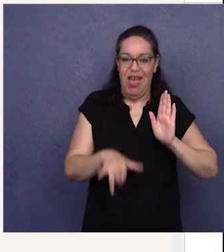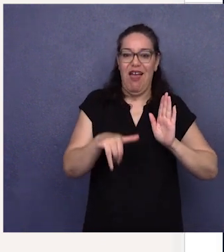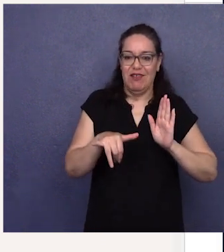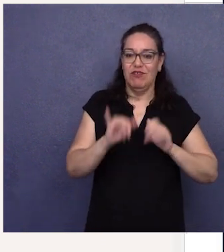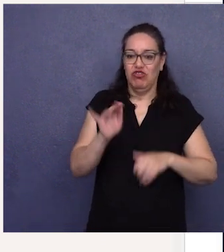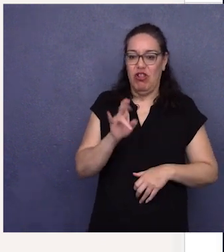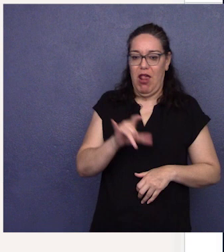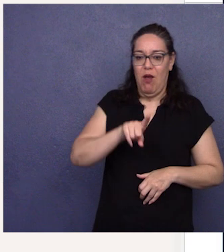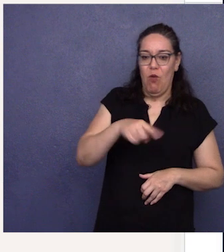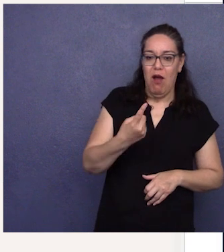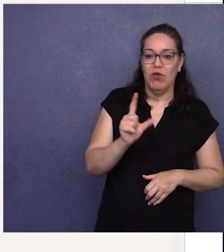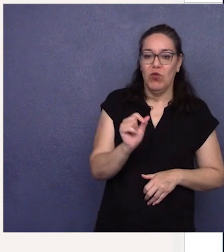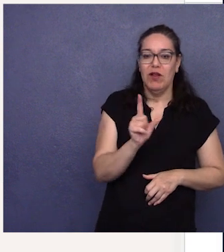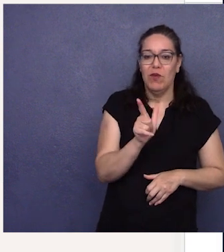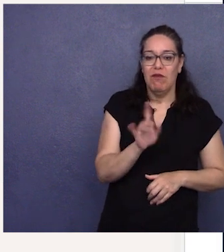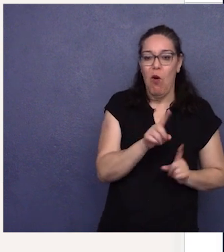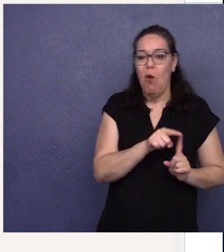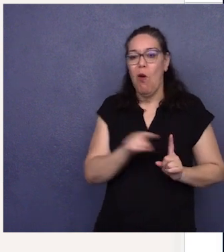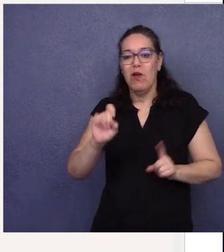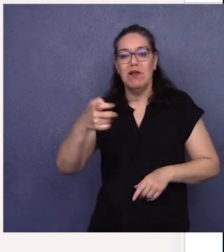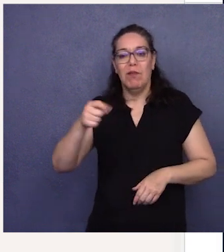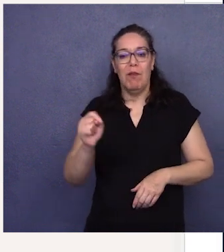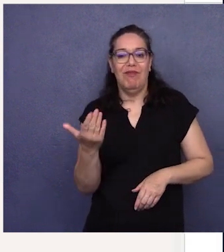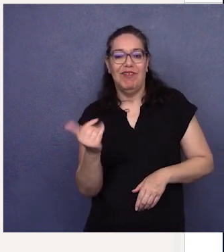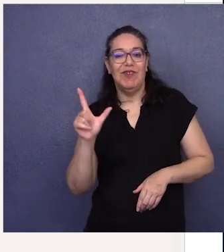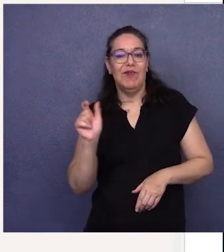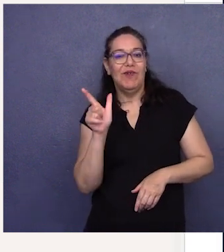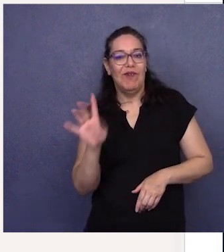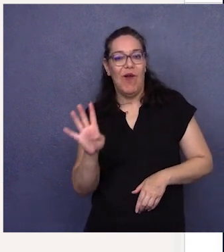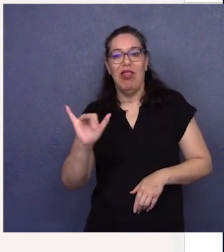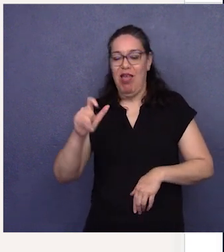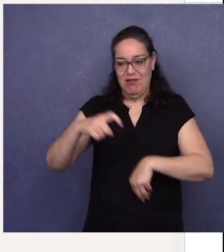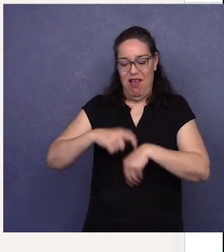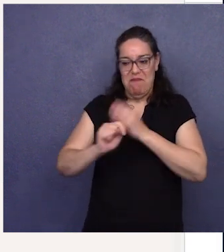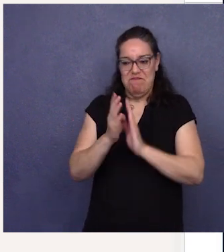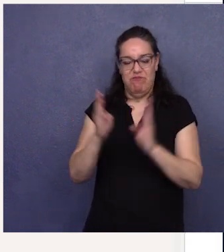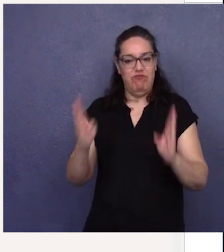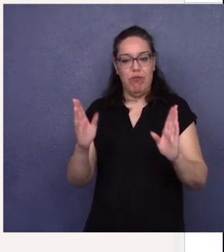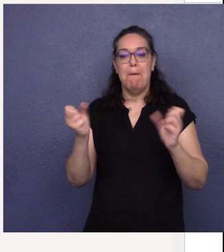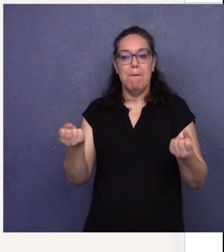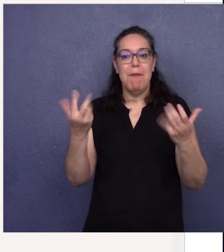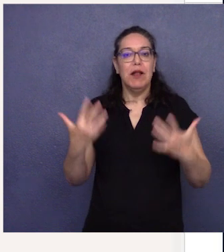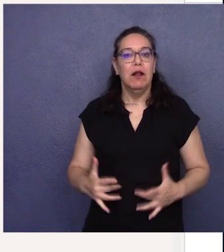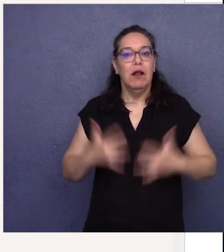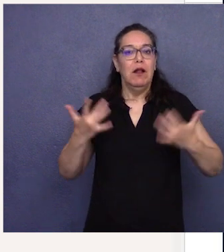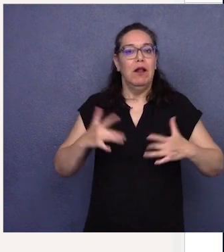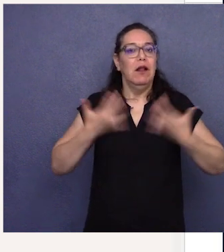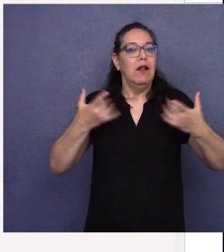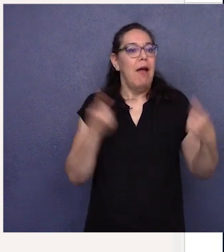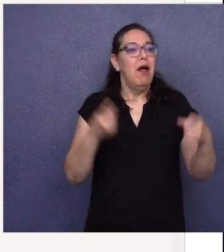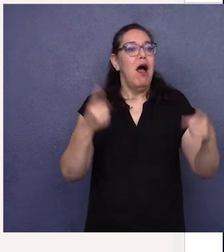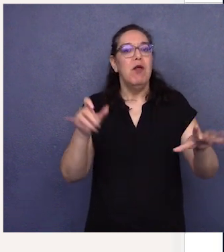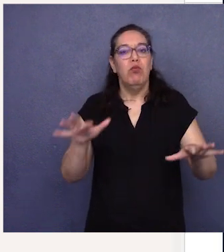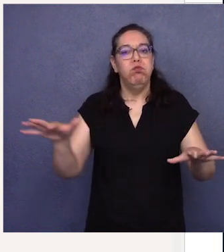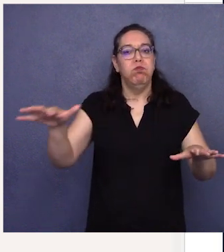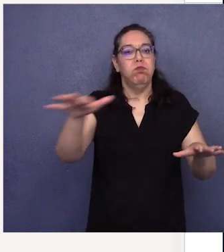wherein there's going to be all kinds of activities to happening within the different regions, whether it's